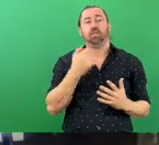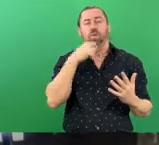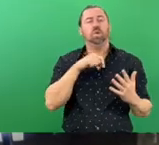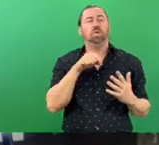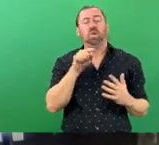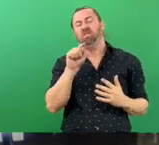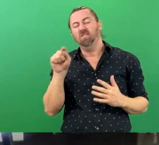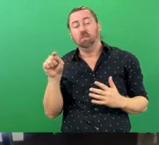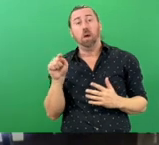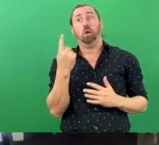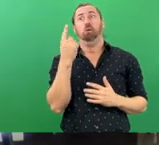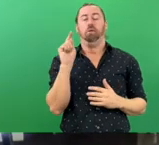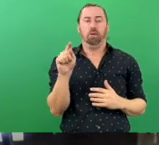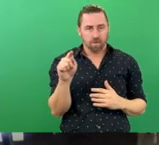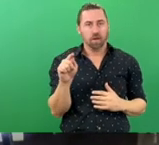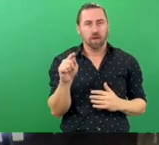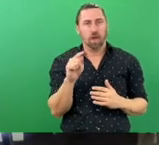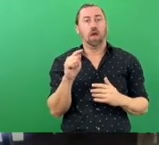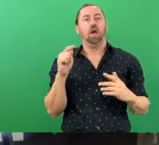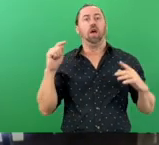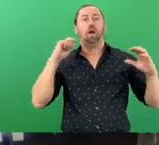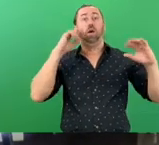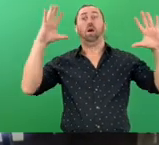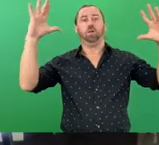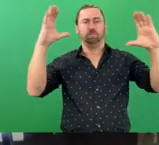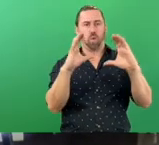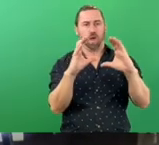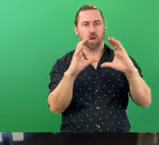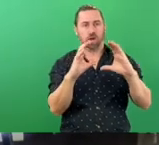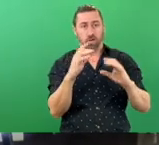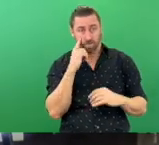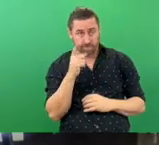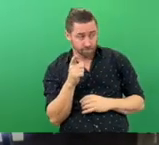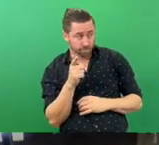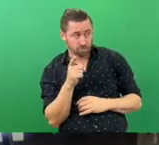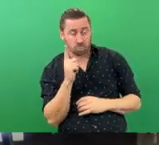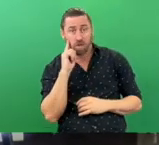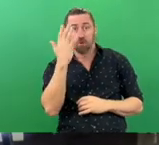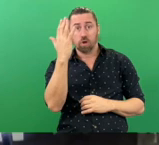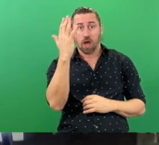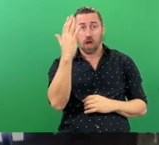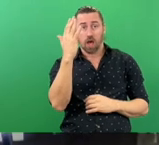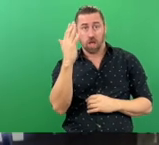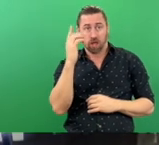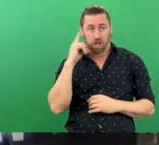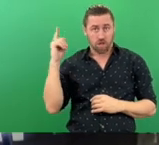thing about mirrors is the way they reduce things. Everything that you look at in a